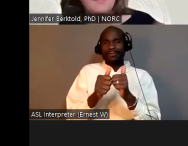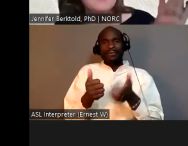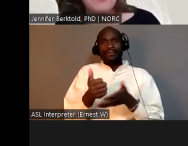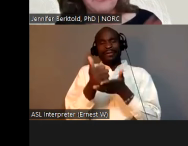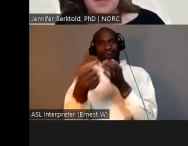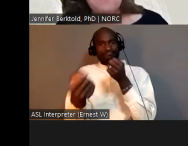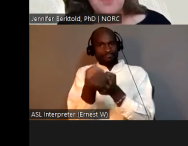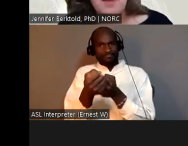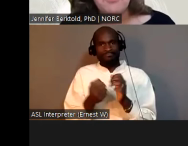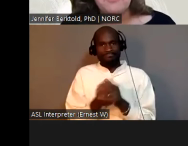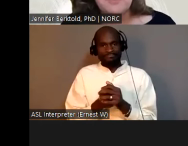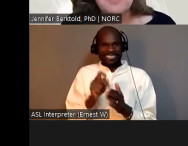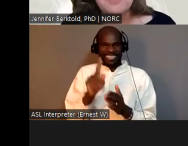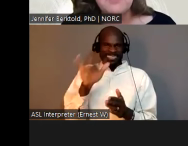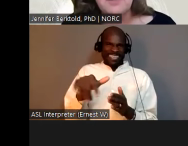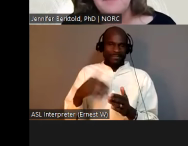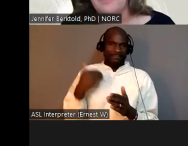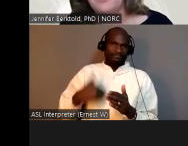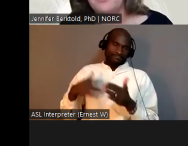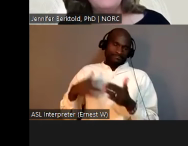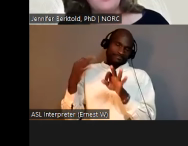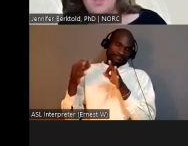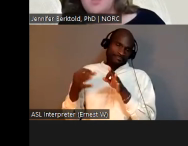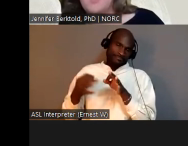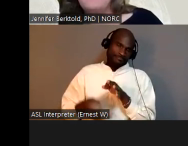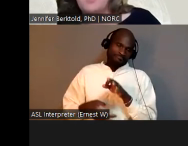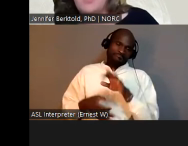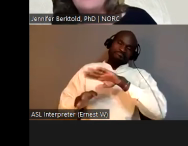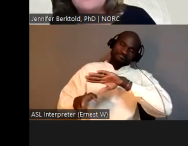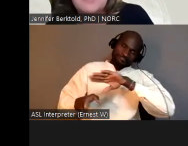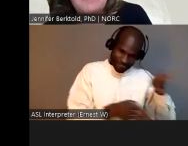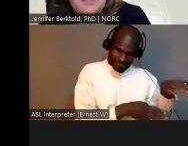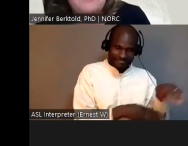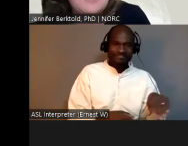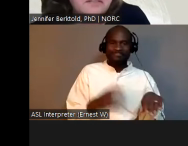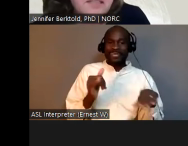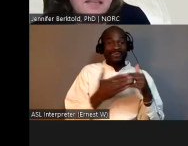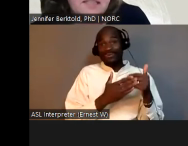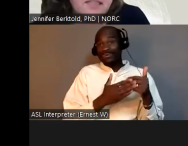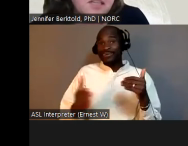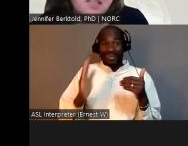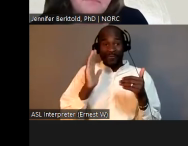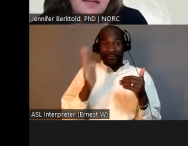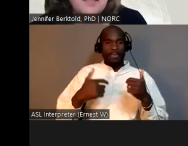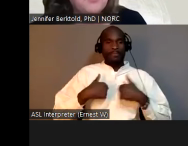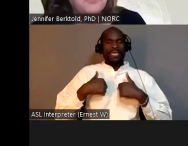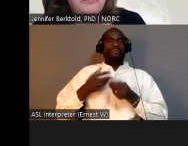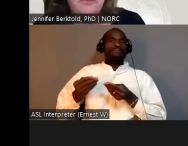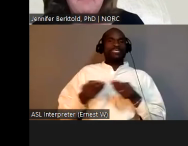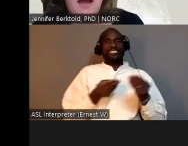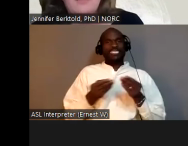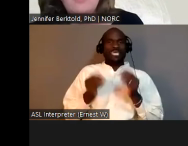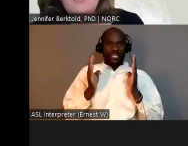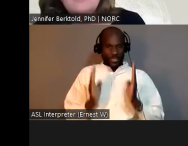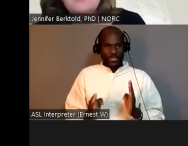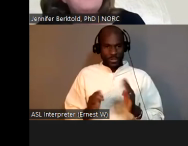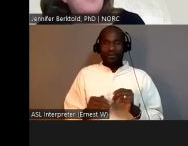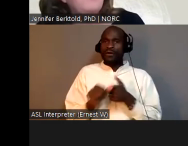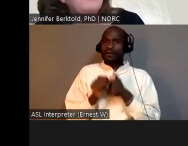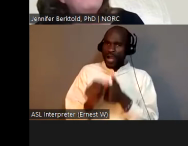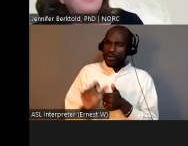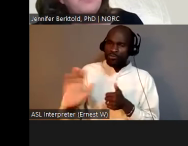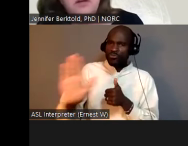Okay, that's enough of me. For the rest of our time together, this is going to be a facilitated discussion based on your feedback.